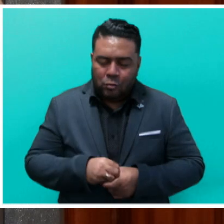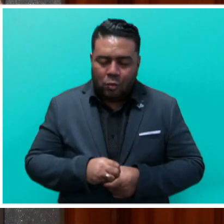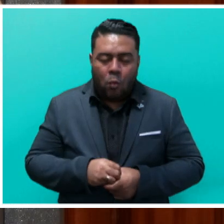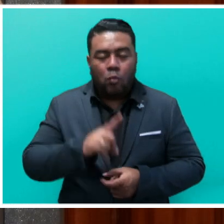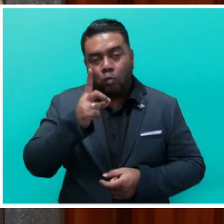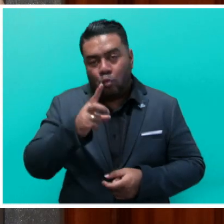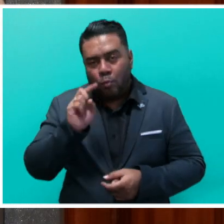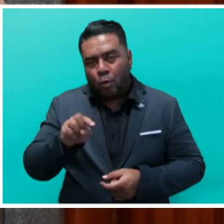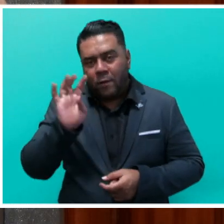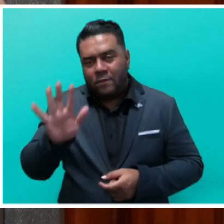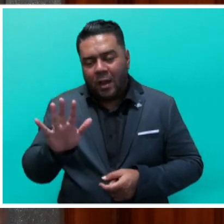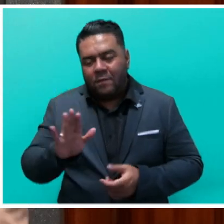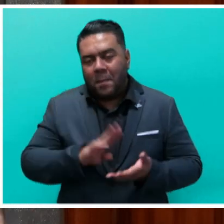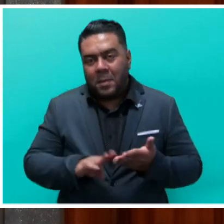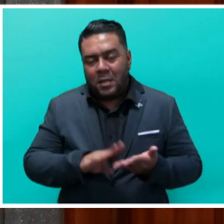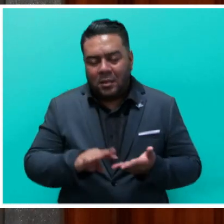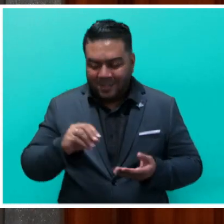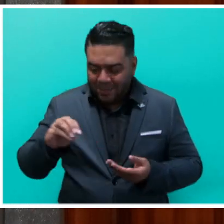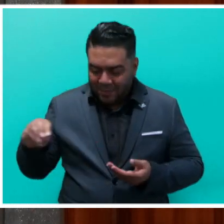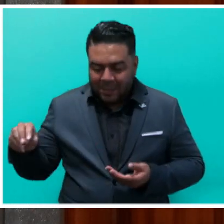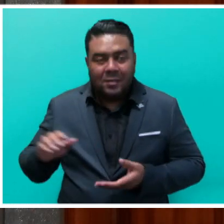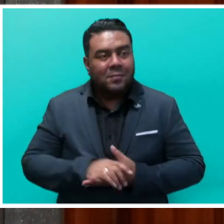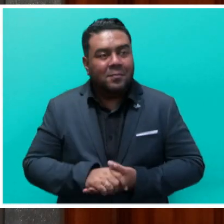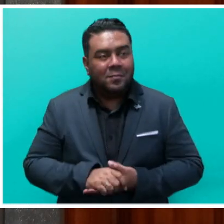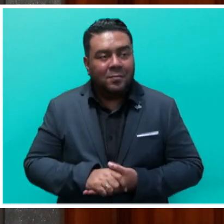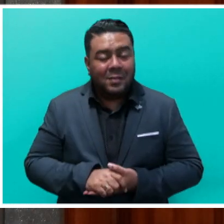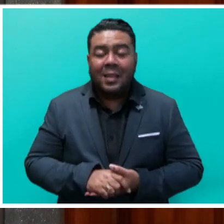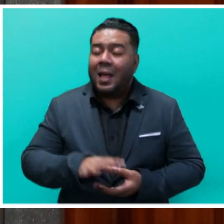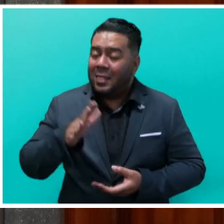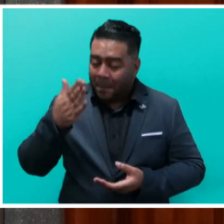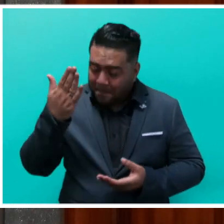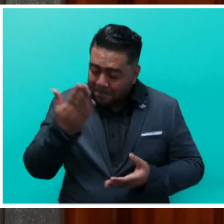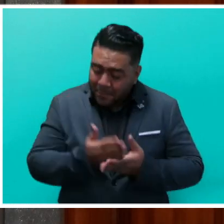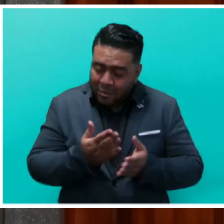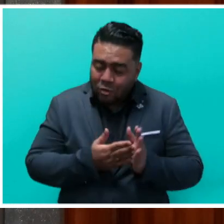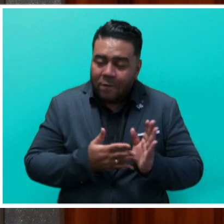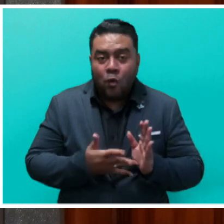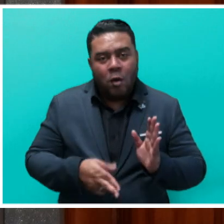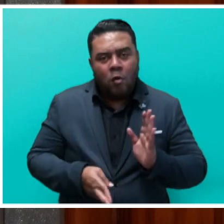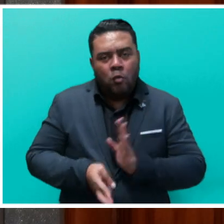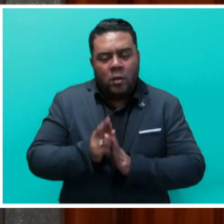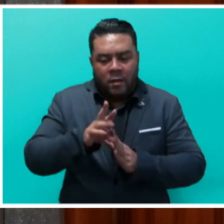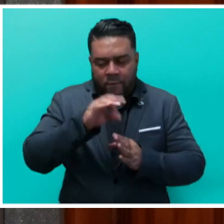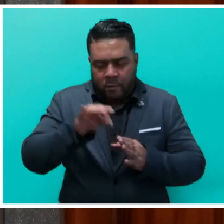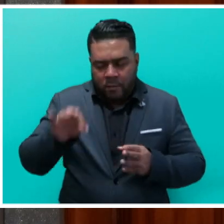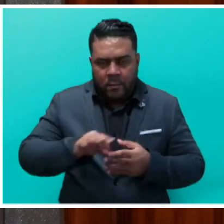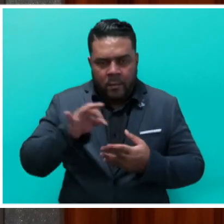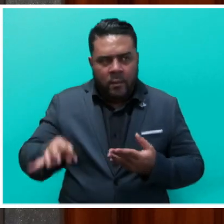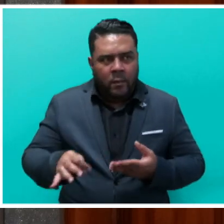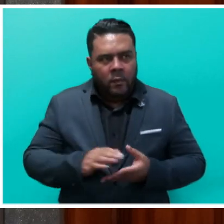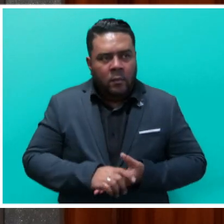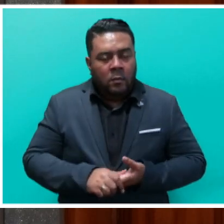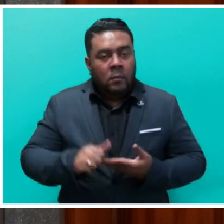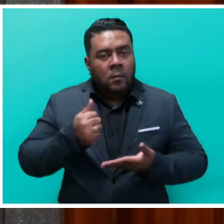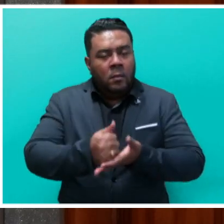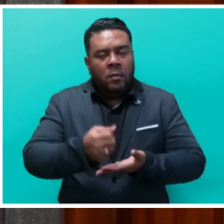around 2.5 million seedlings. Honourable Speaker, the budget for our reforestation program for this financial year, supporting the